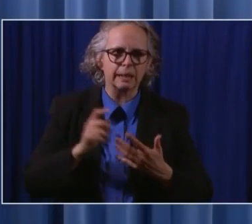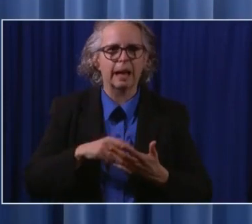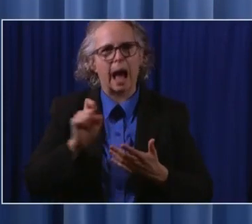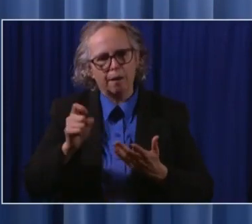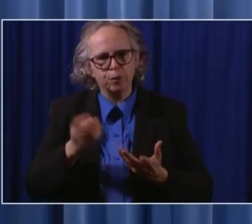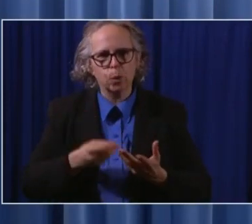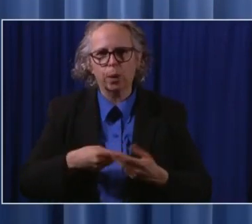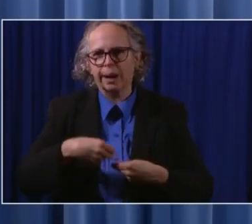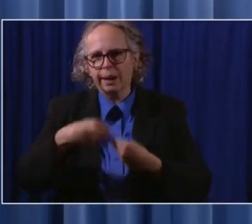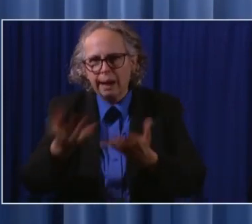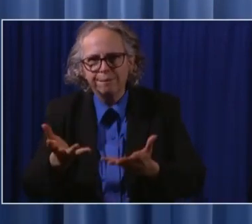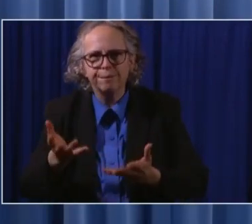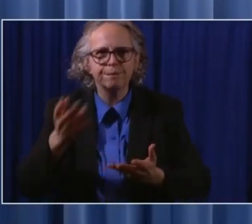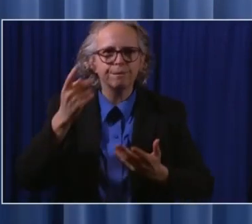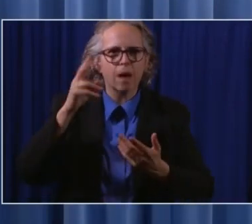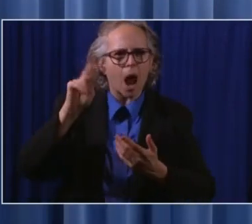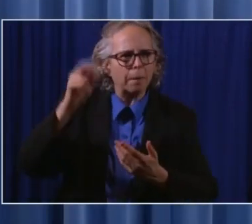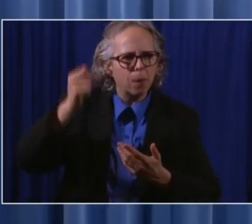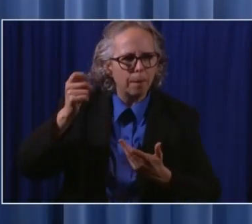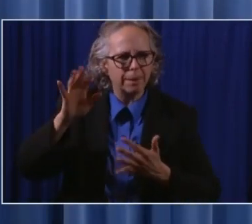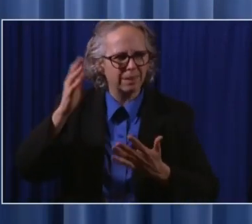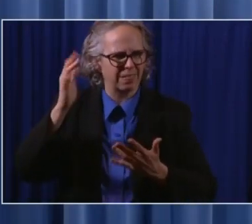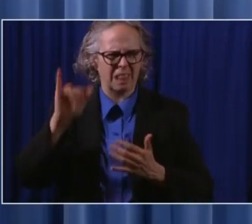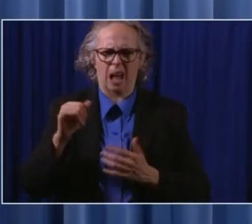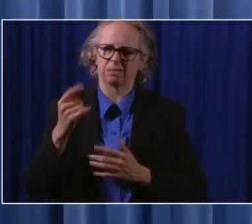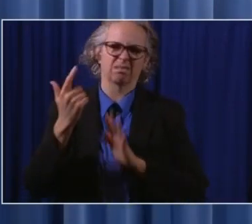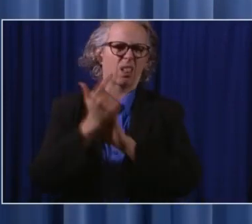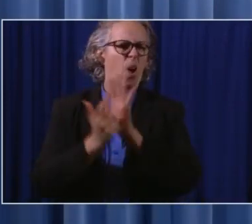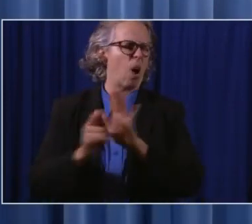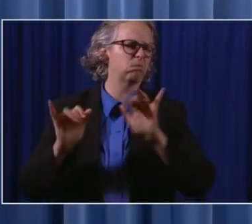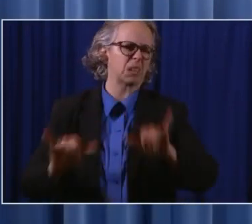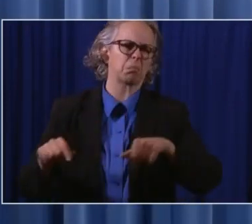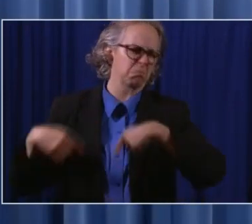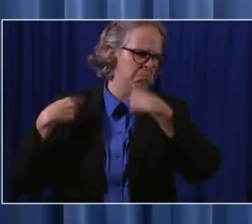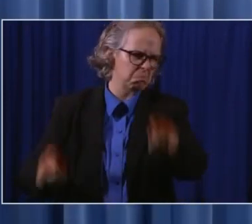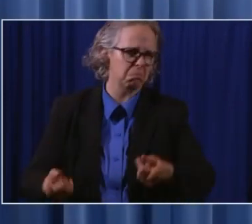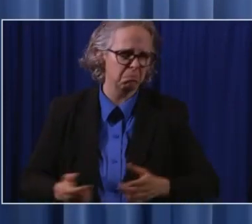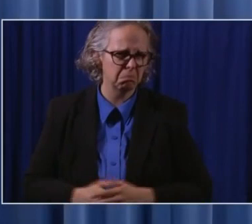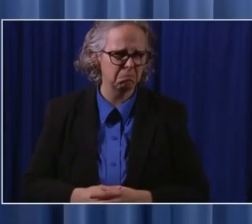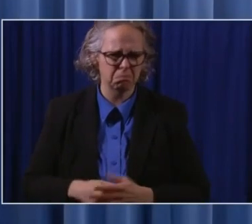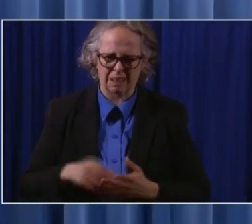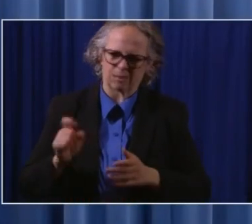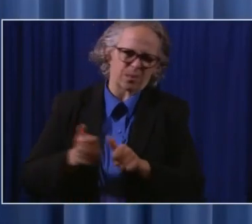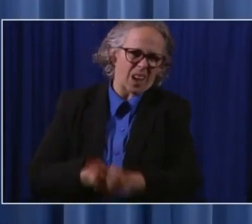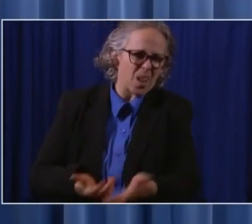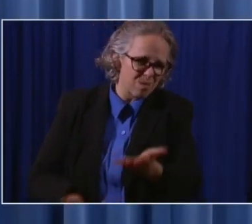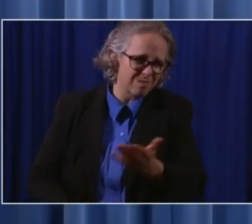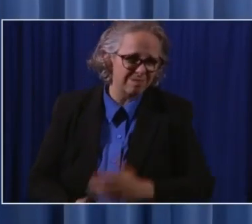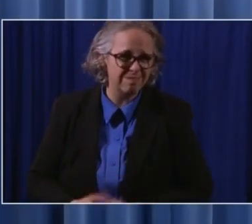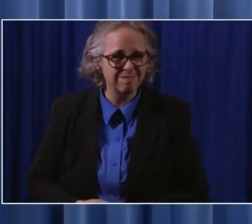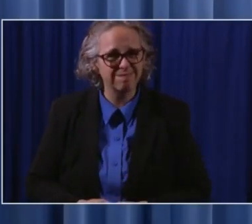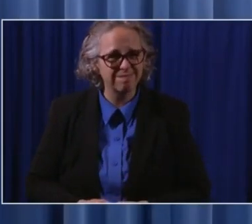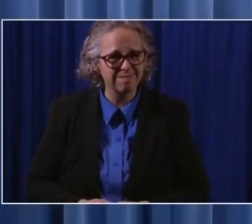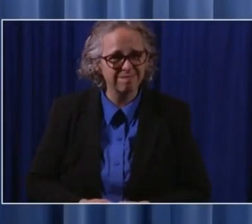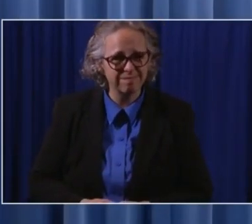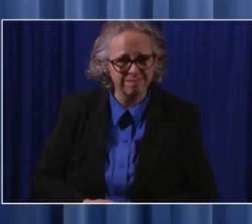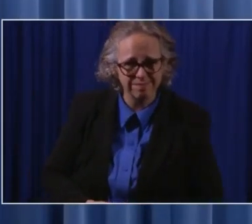down. But that's been the law, and that remains the law.